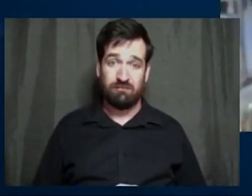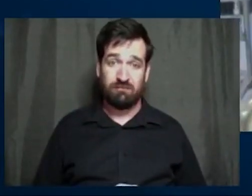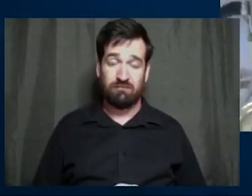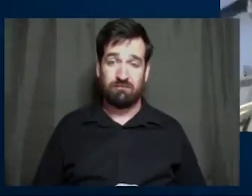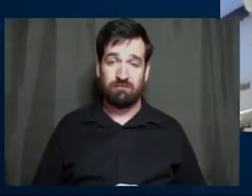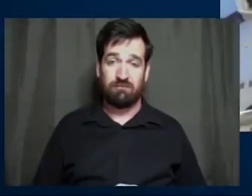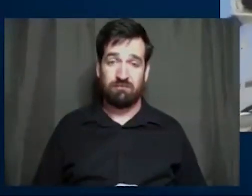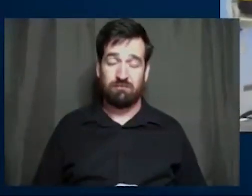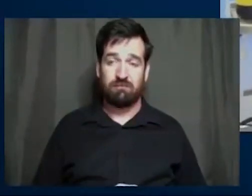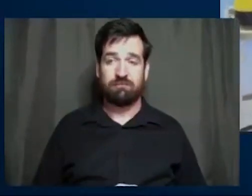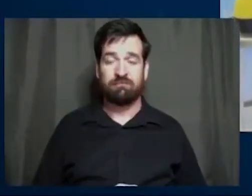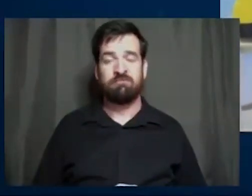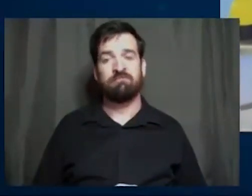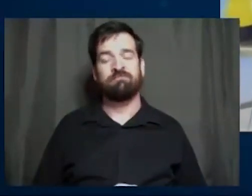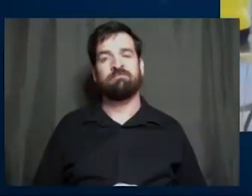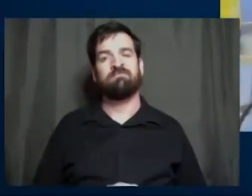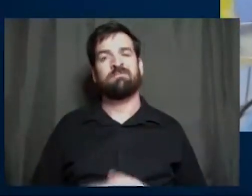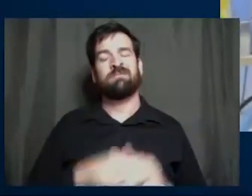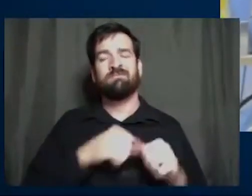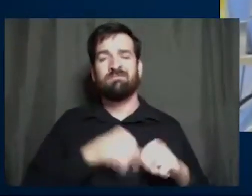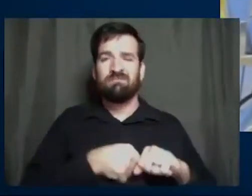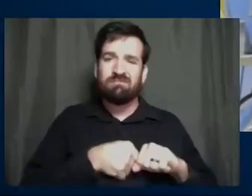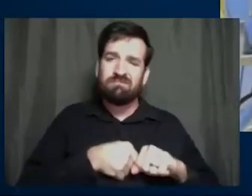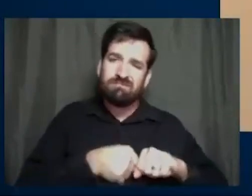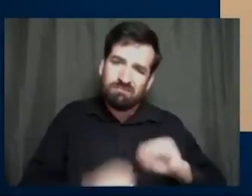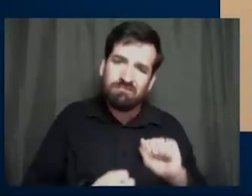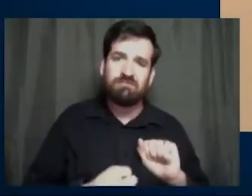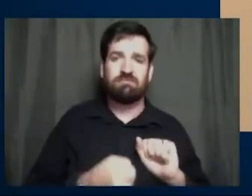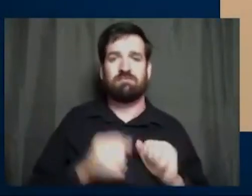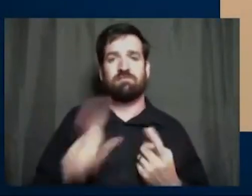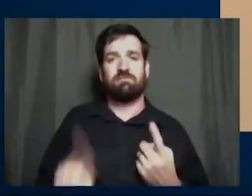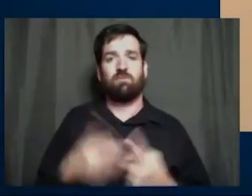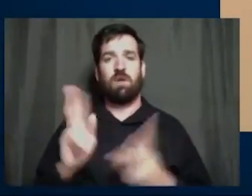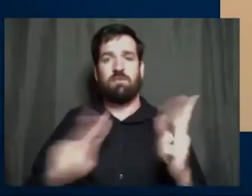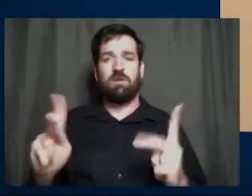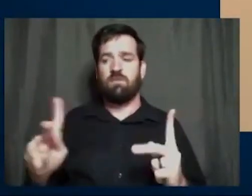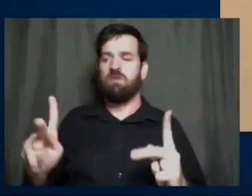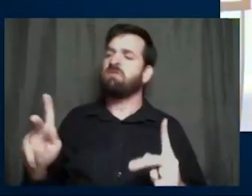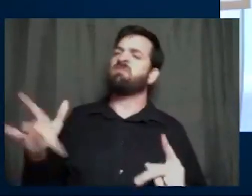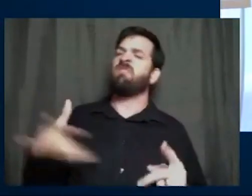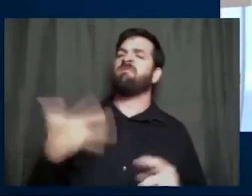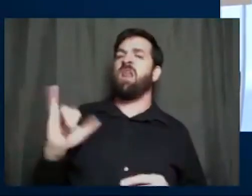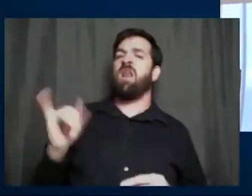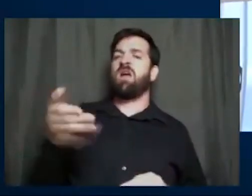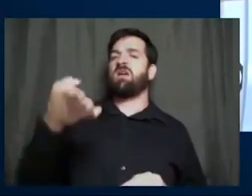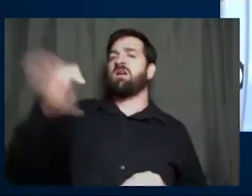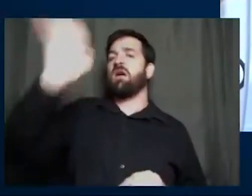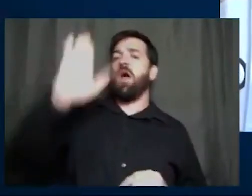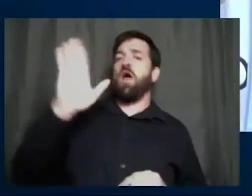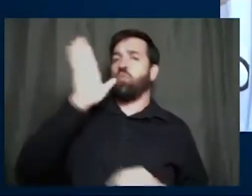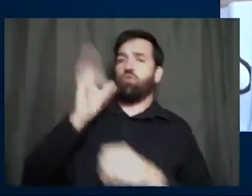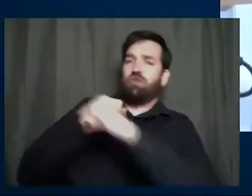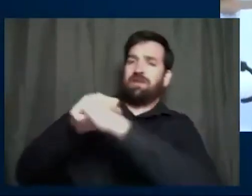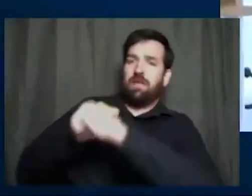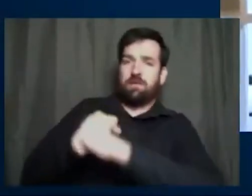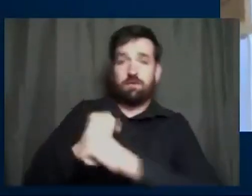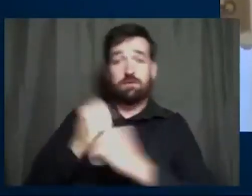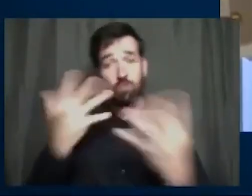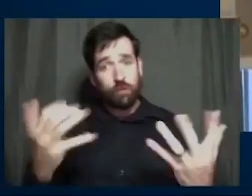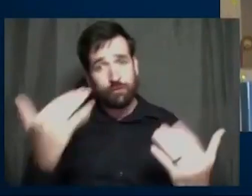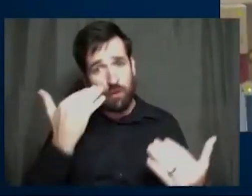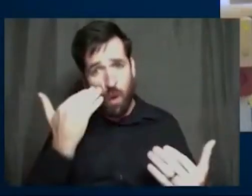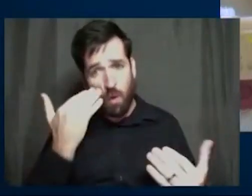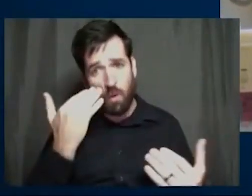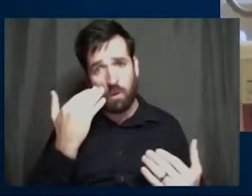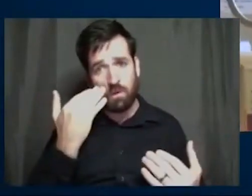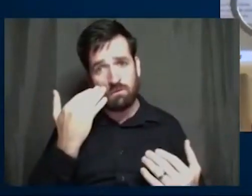It hurts so badly when I hear people say that they feel like God is going to protect them. I really want people to know that there are